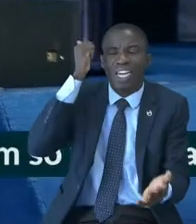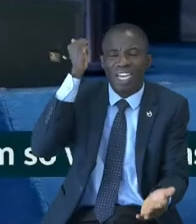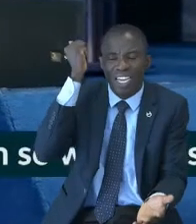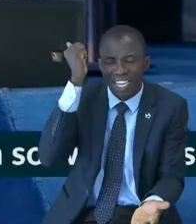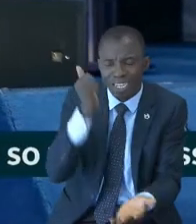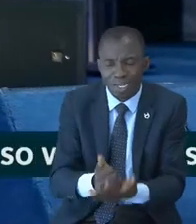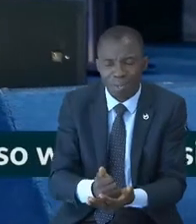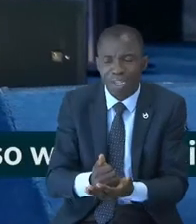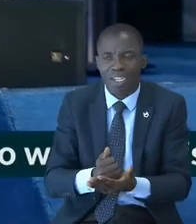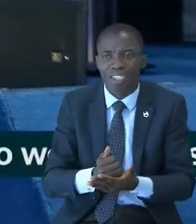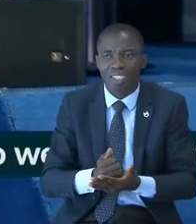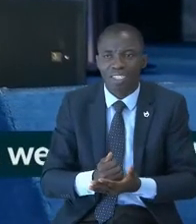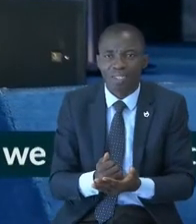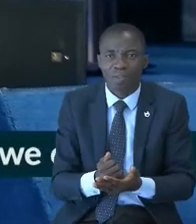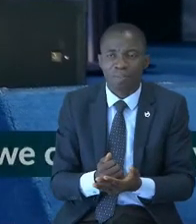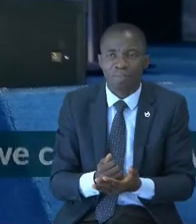Amen.